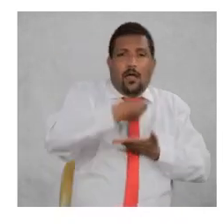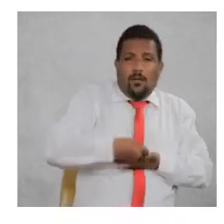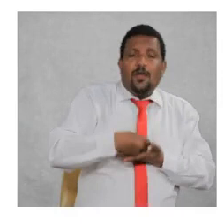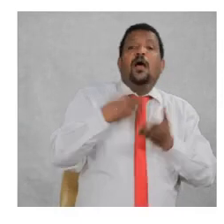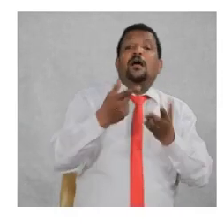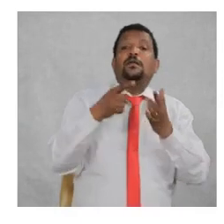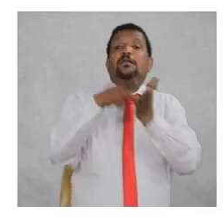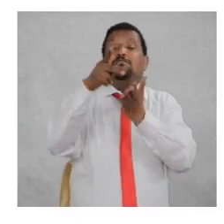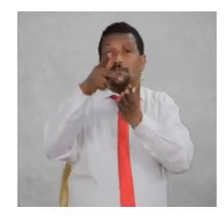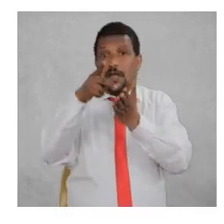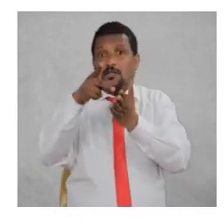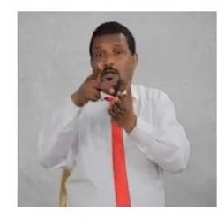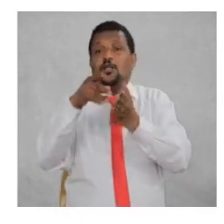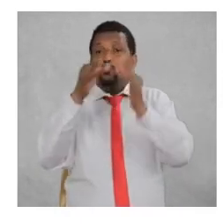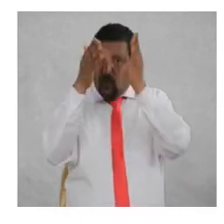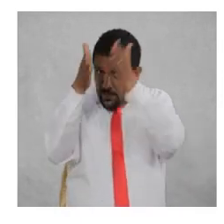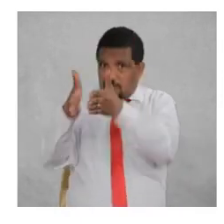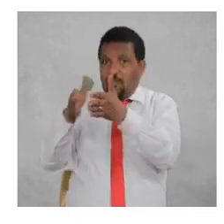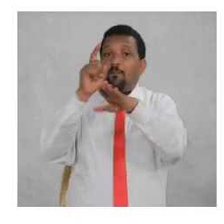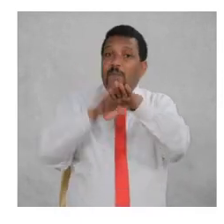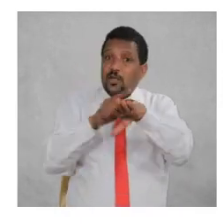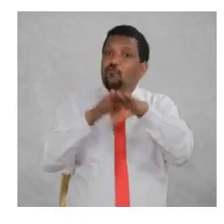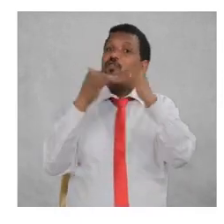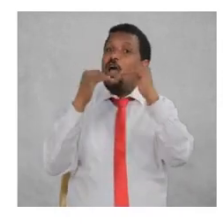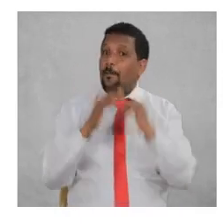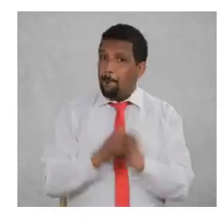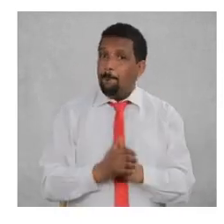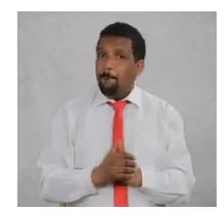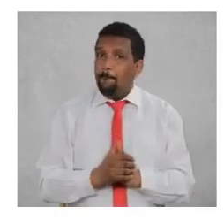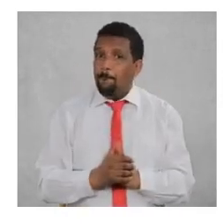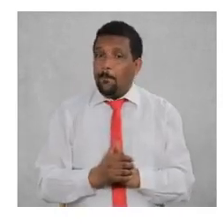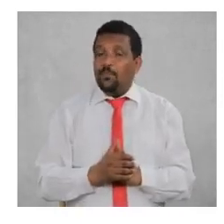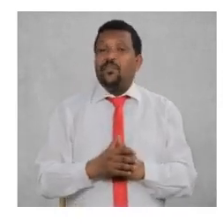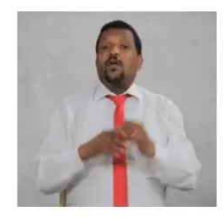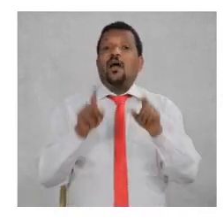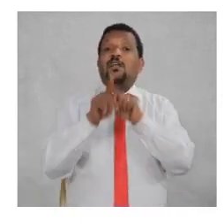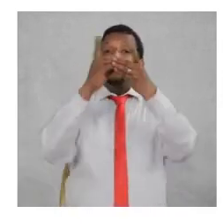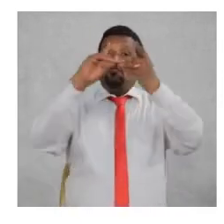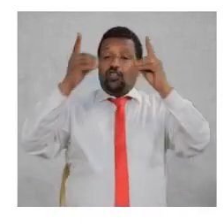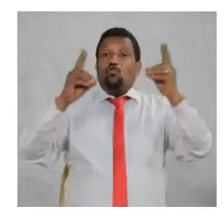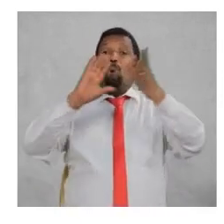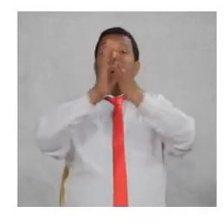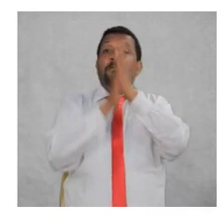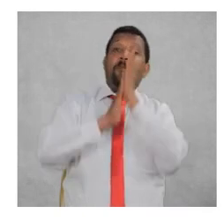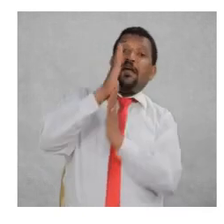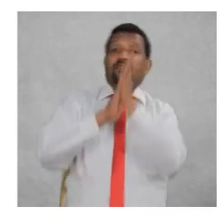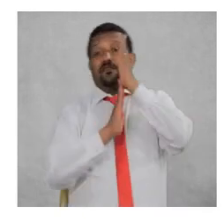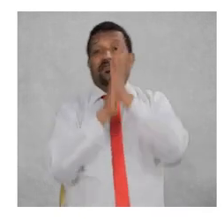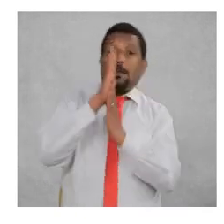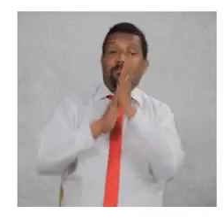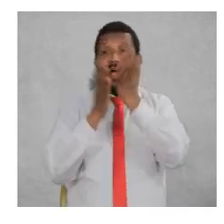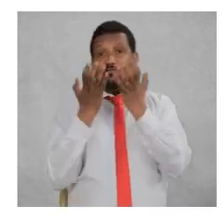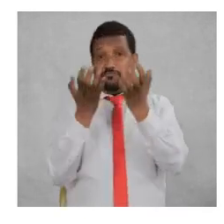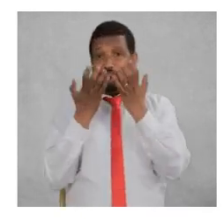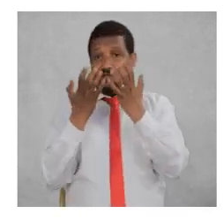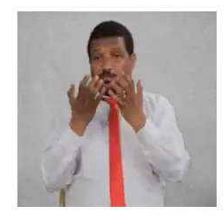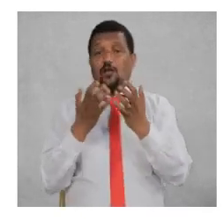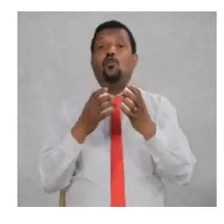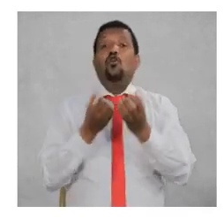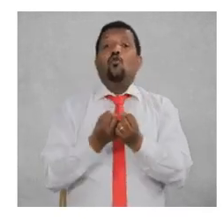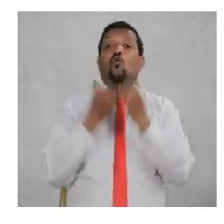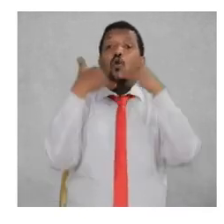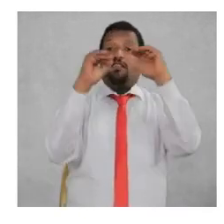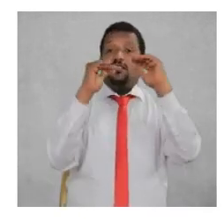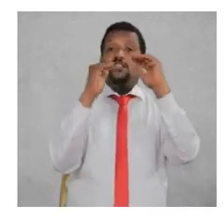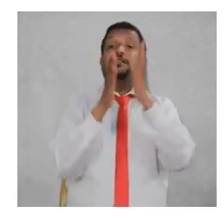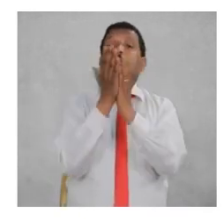a given price during a specified period of time. Under the definition of demand, demand and quantity demanded are